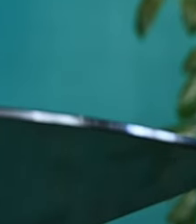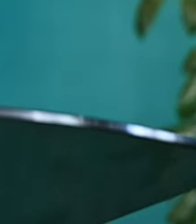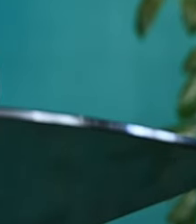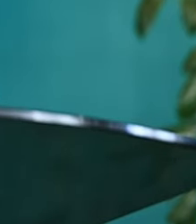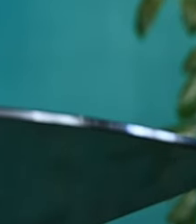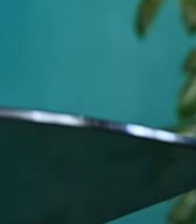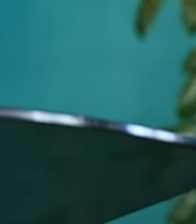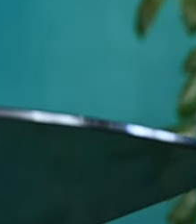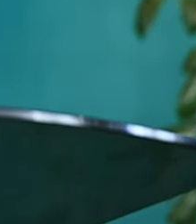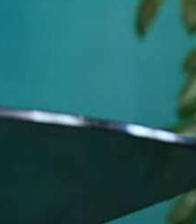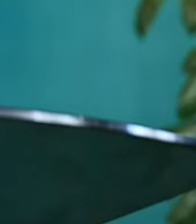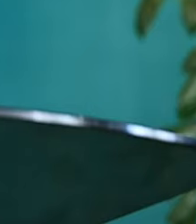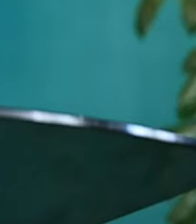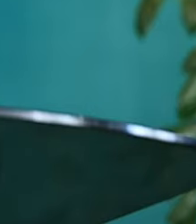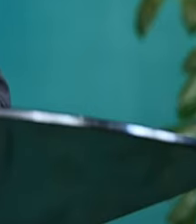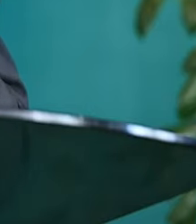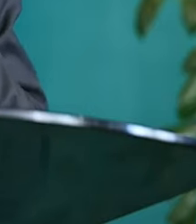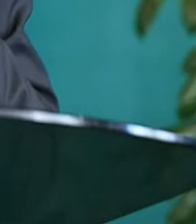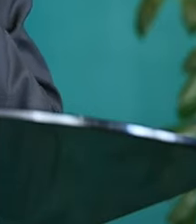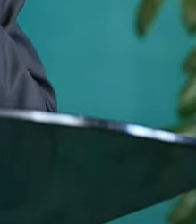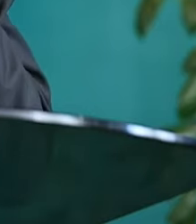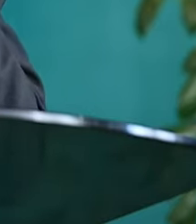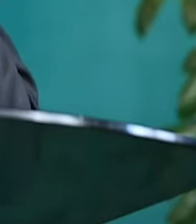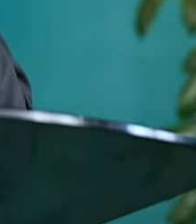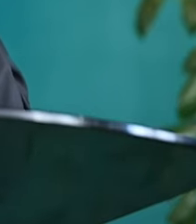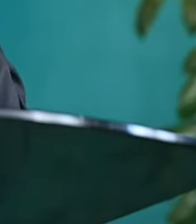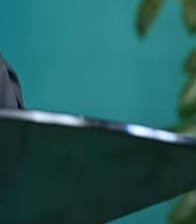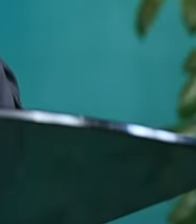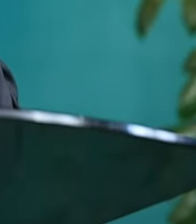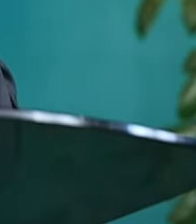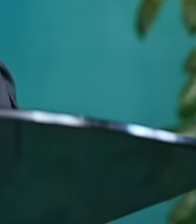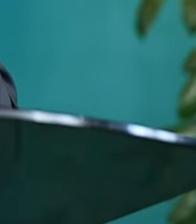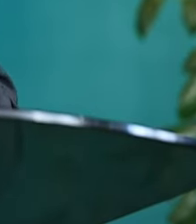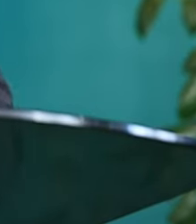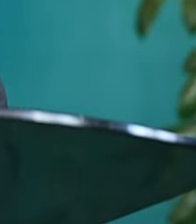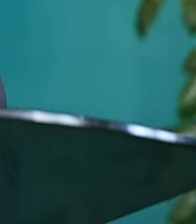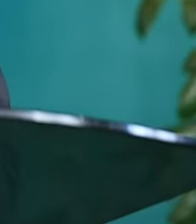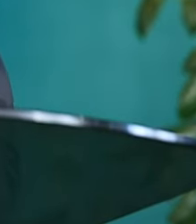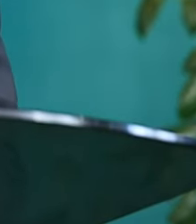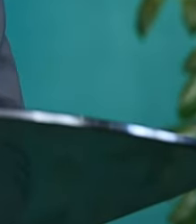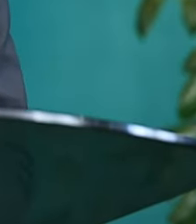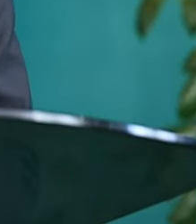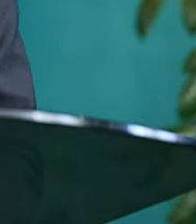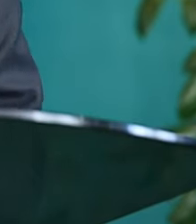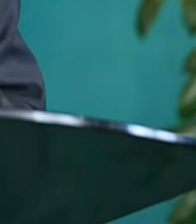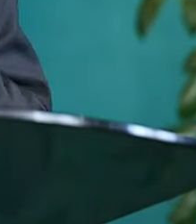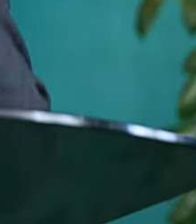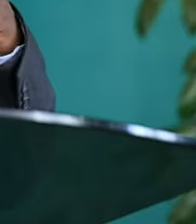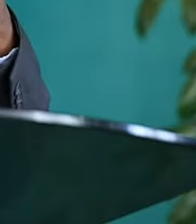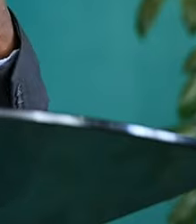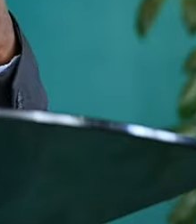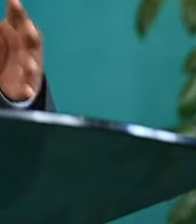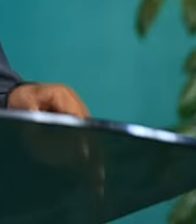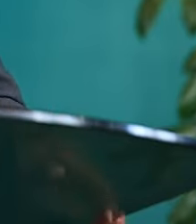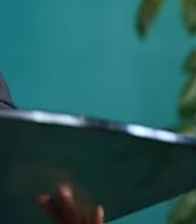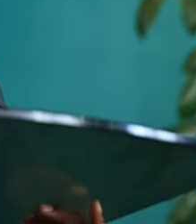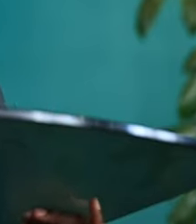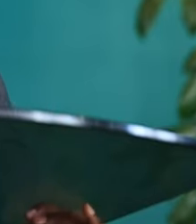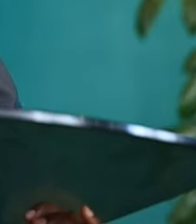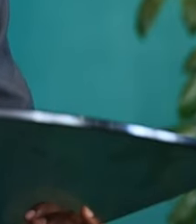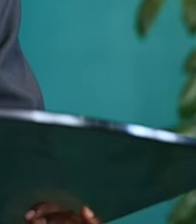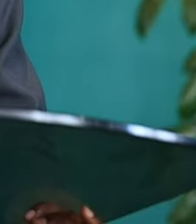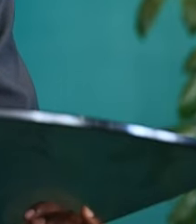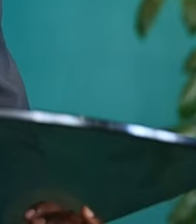That's how he defines it. These are the pillars of the gospel of Christ. You cannot undo